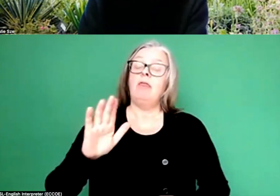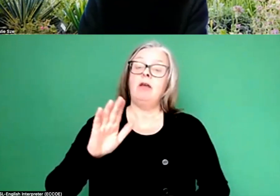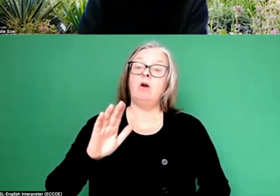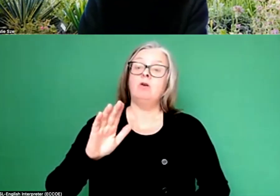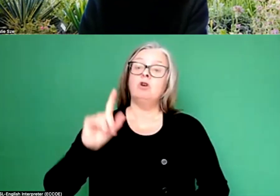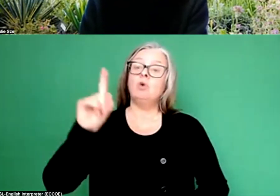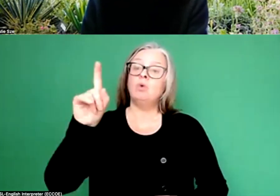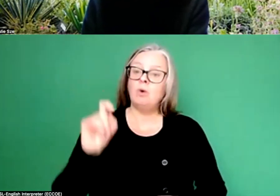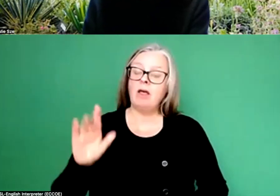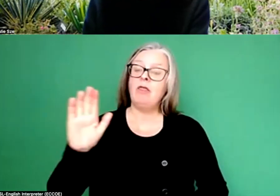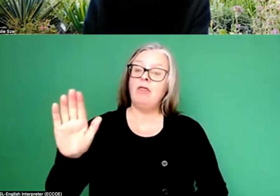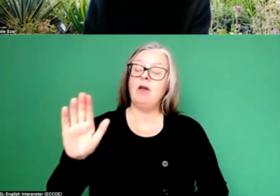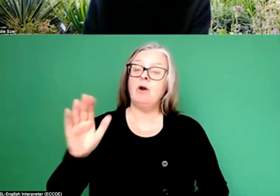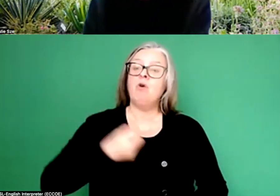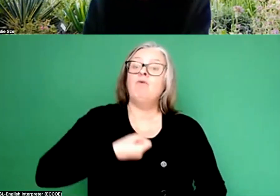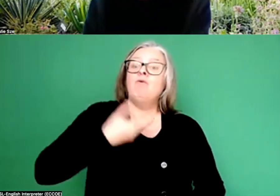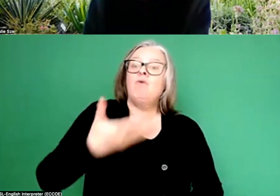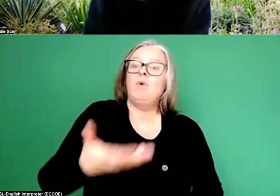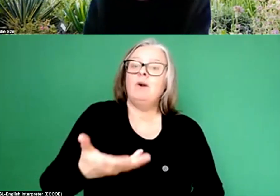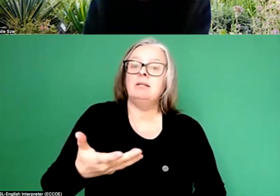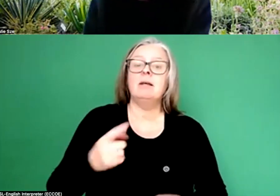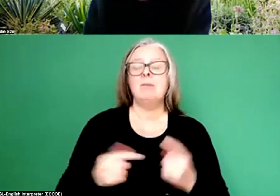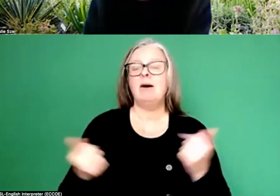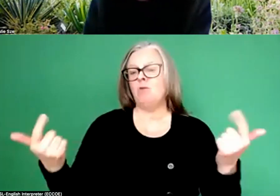but of course, all questions and comments are welcome.